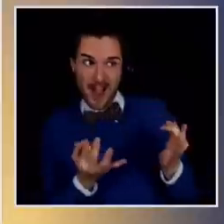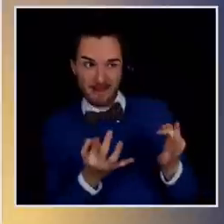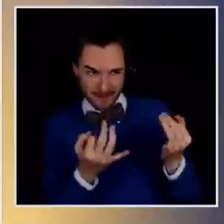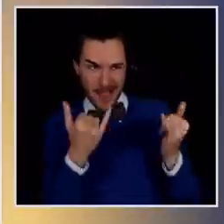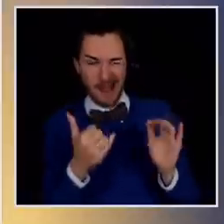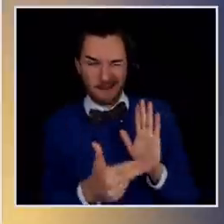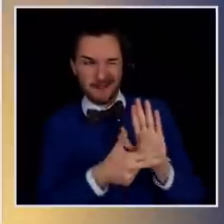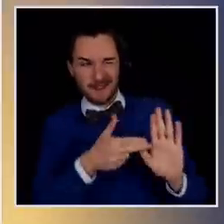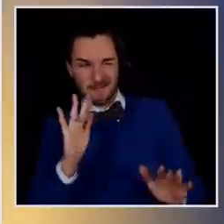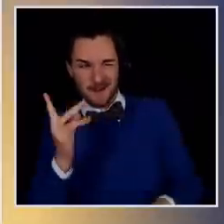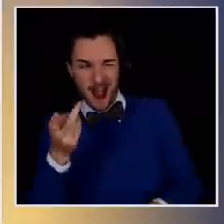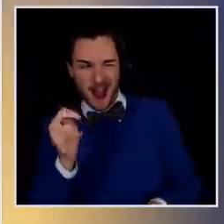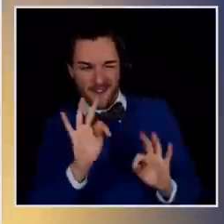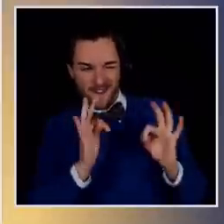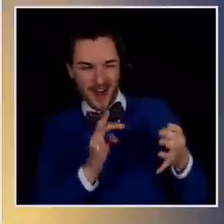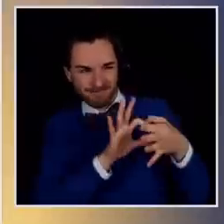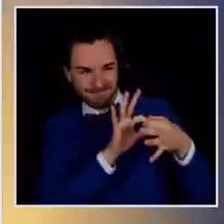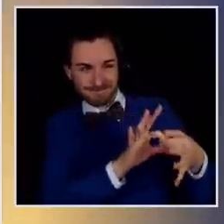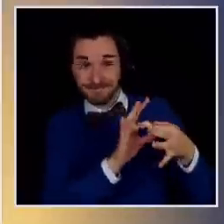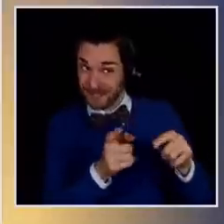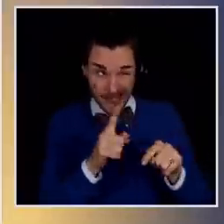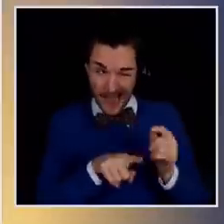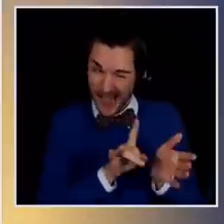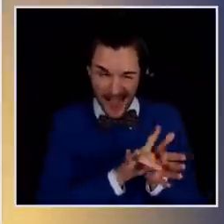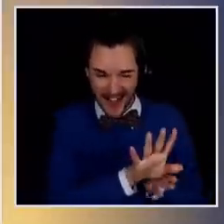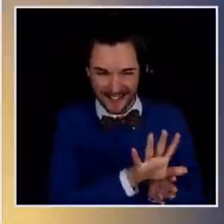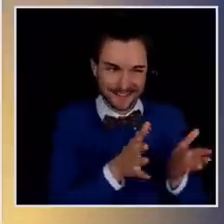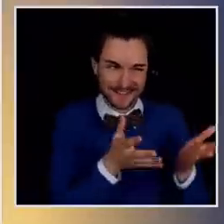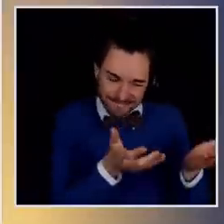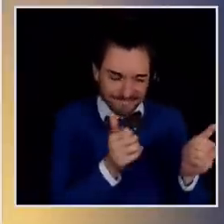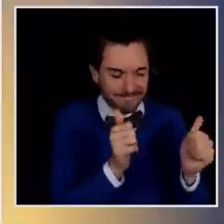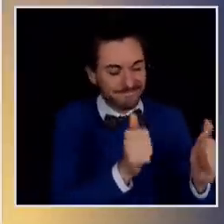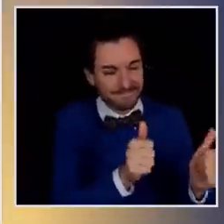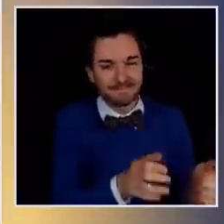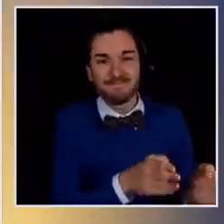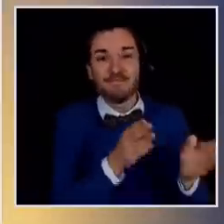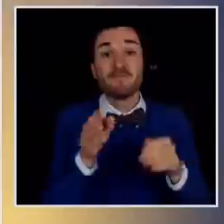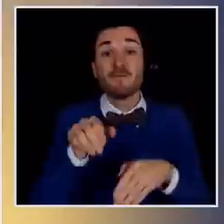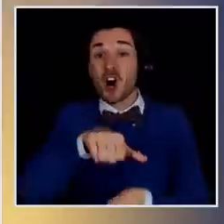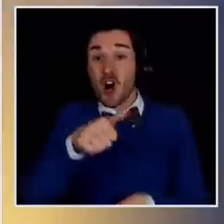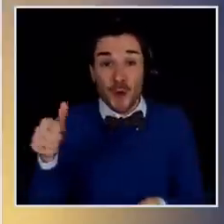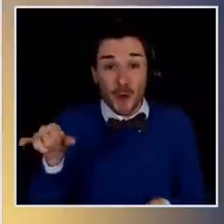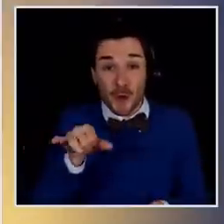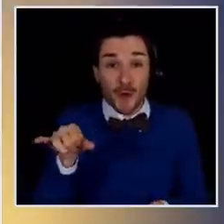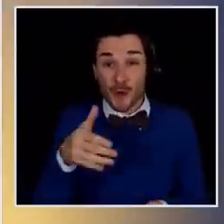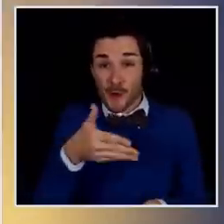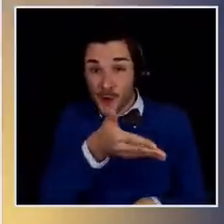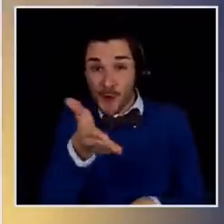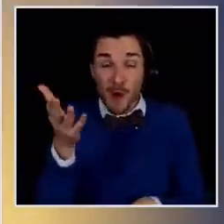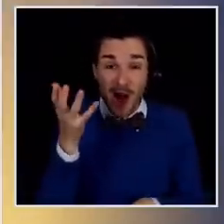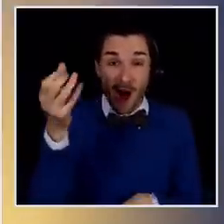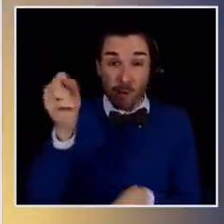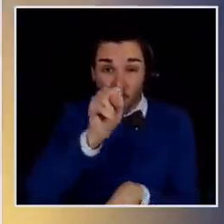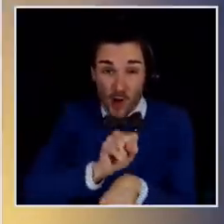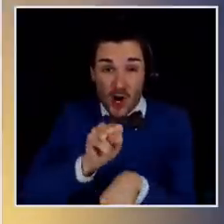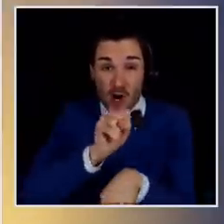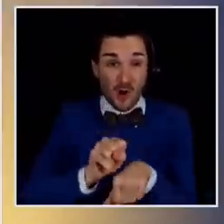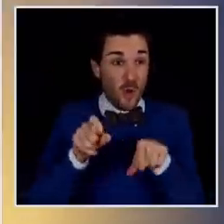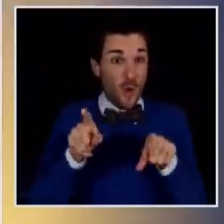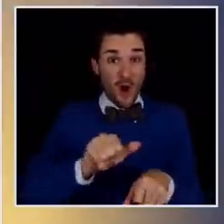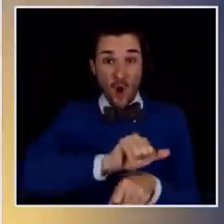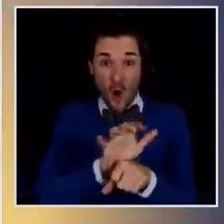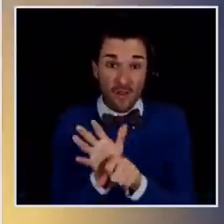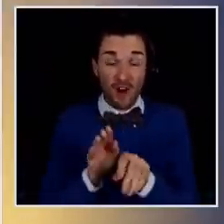To all those of you who volunteered and worked the polls in the middle of this pandemic, local elected